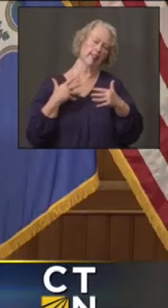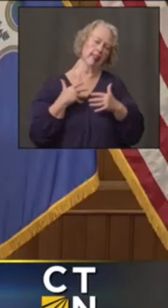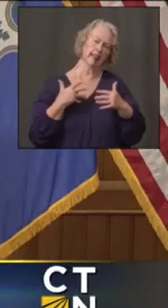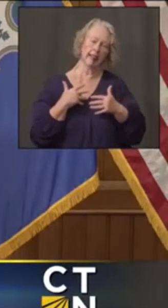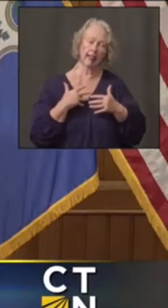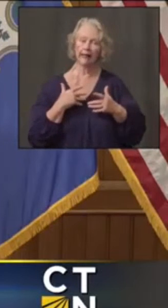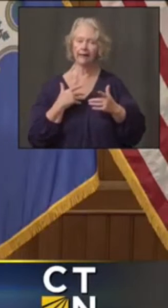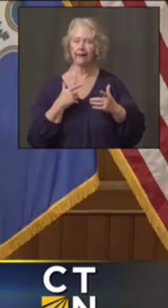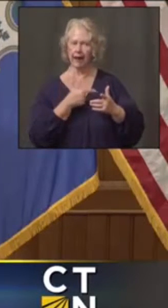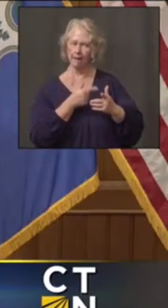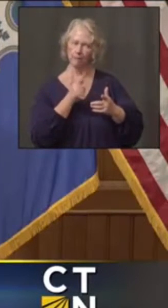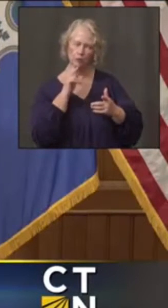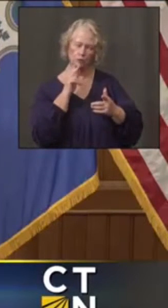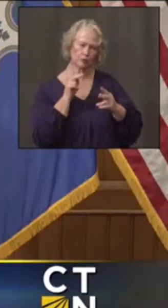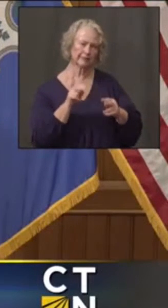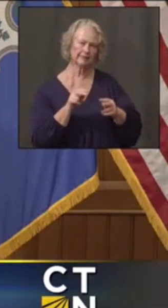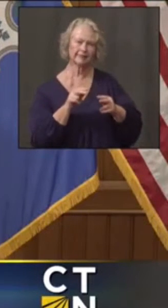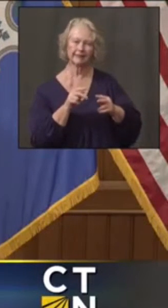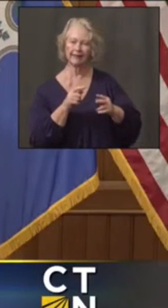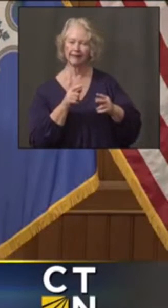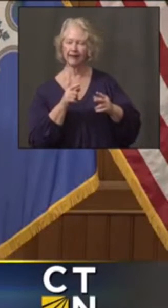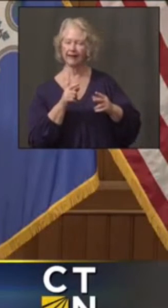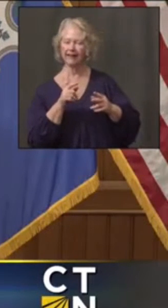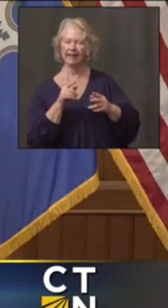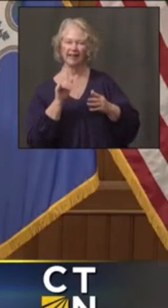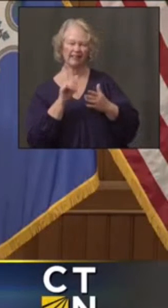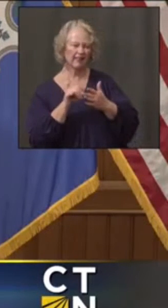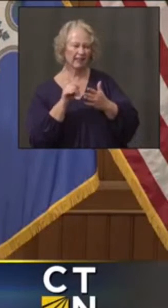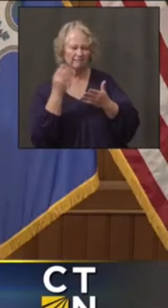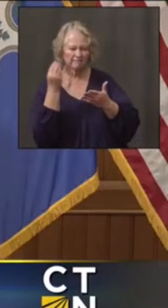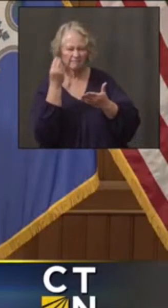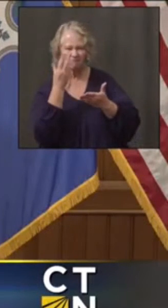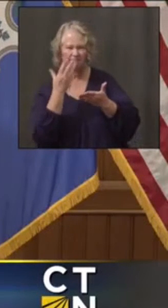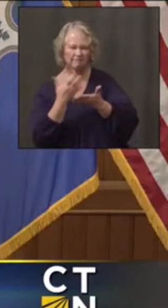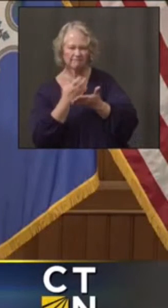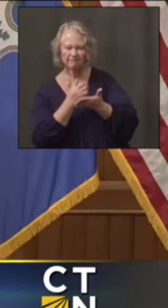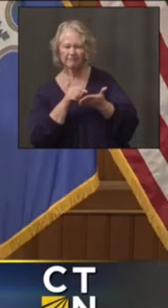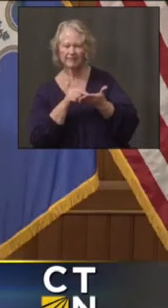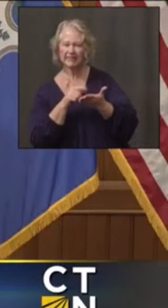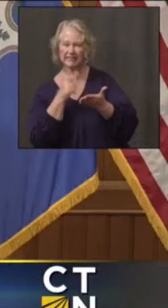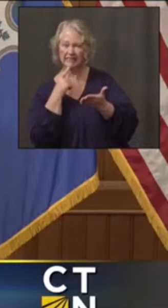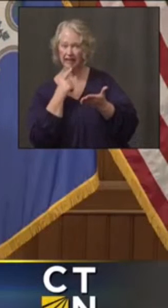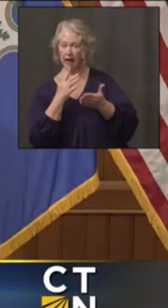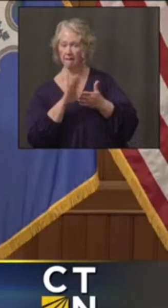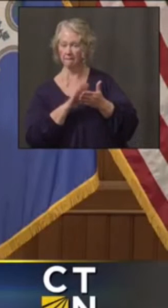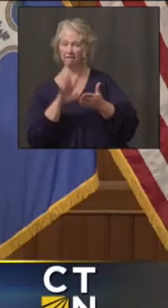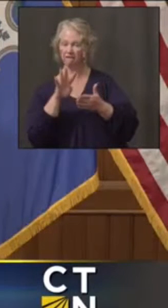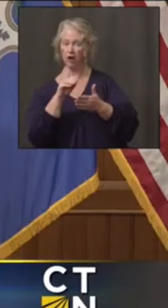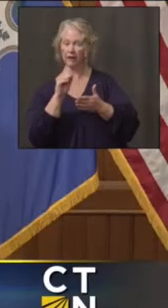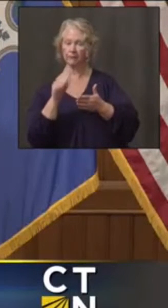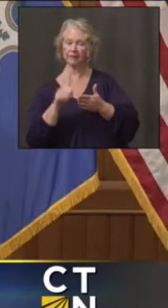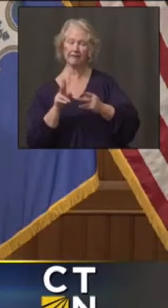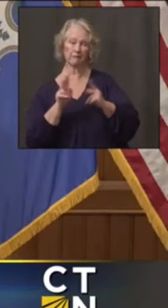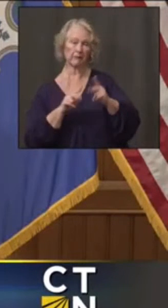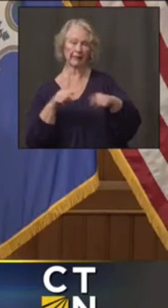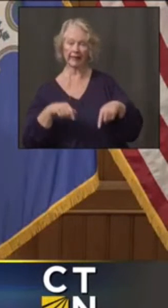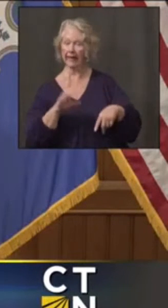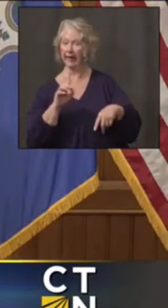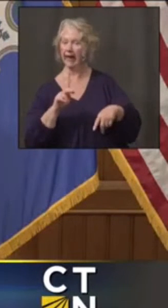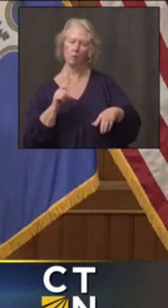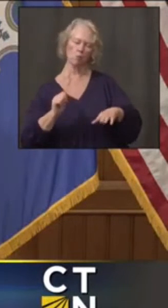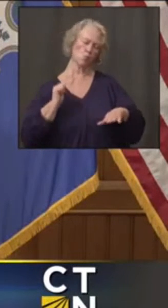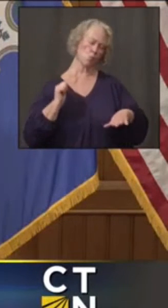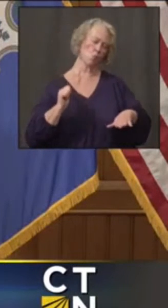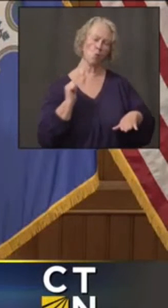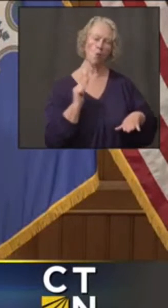you've probably seen the Data Haven survey that says close to 40% of people in Connecticut either won't take it or